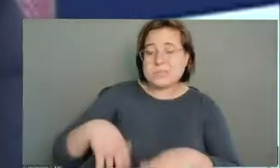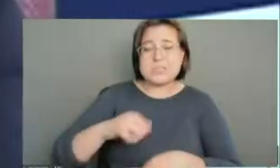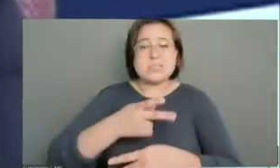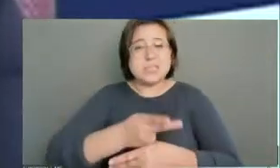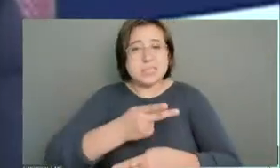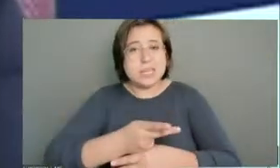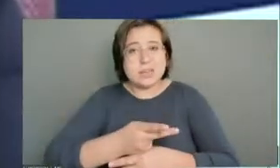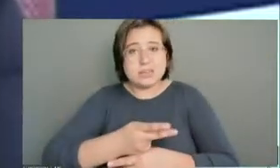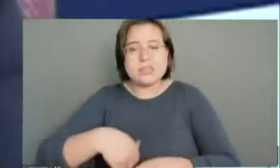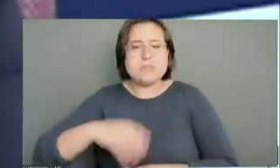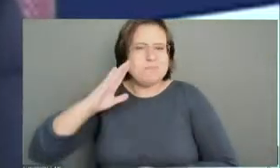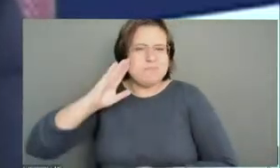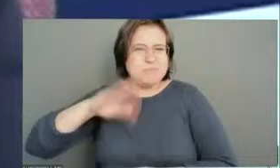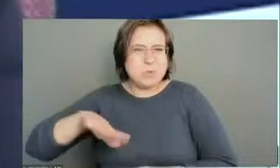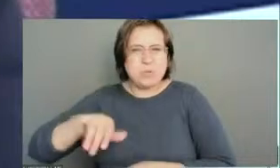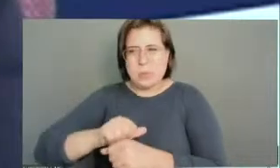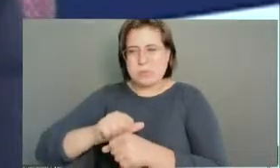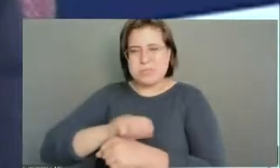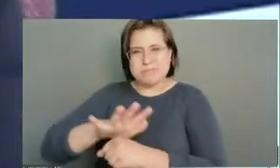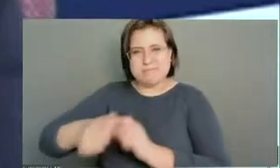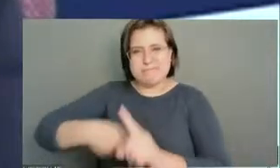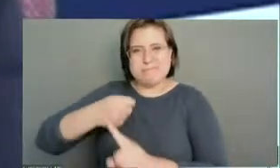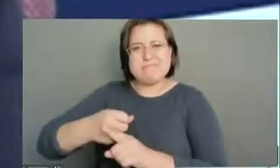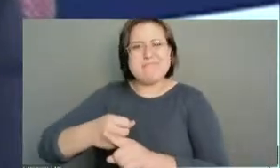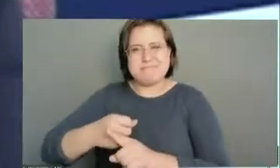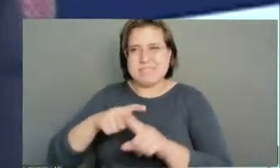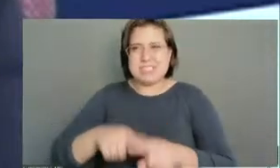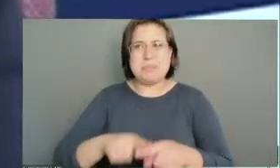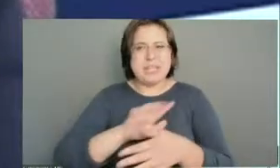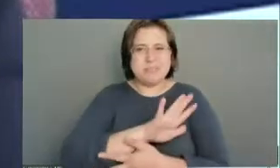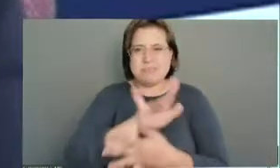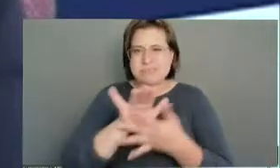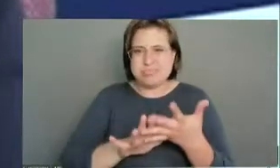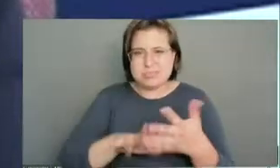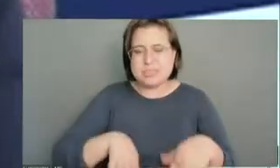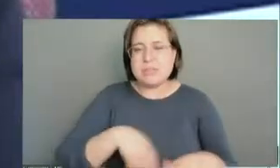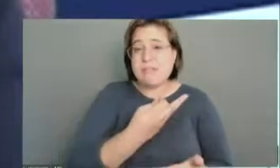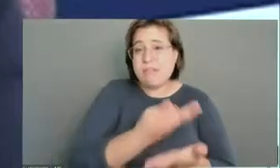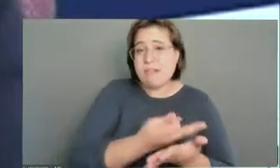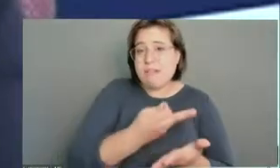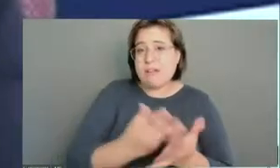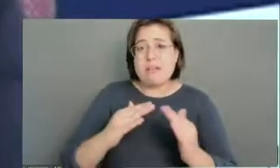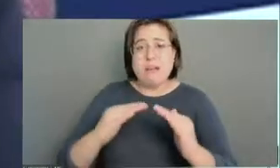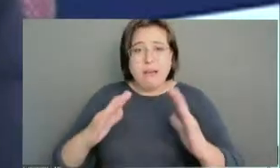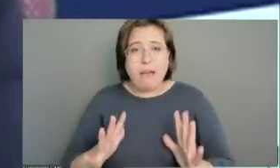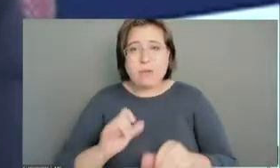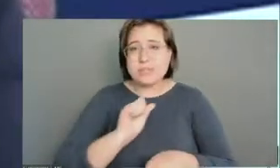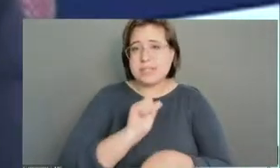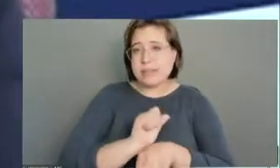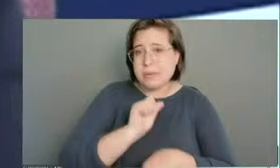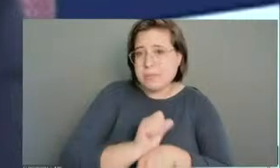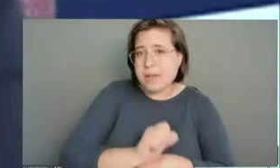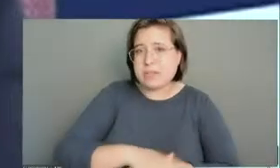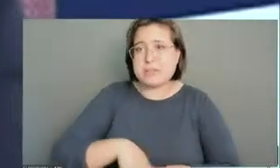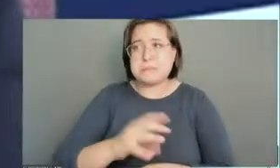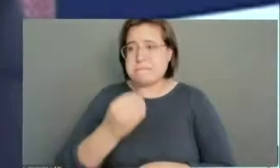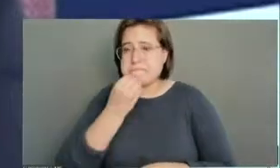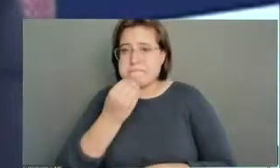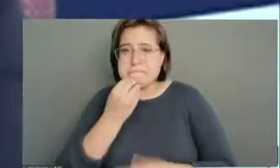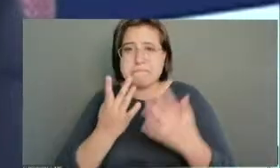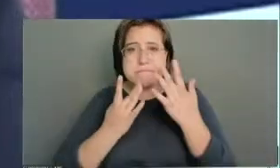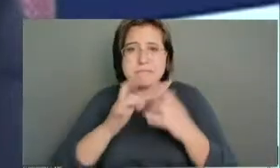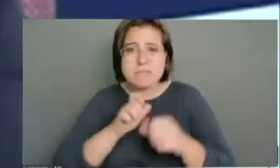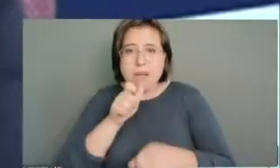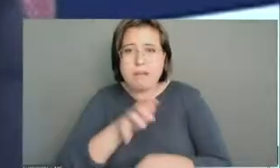are multifactorial. Housing, as well as financial, nutritional, employment insecurity, of course, will have a profound